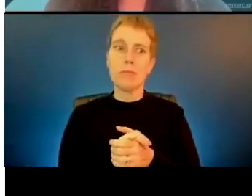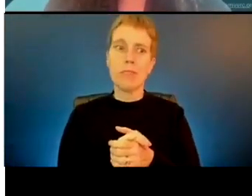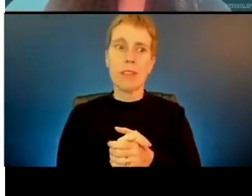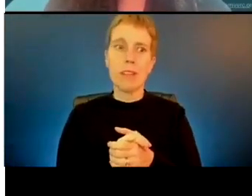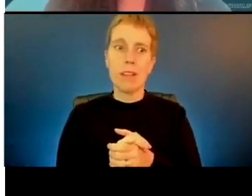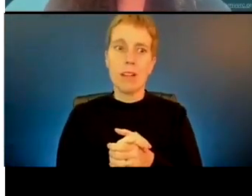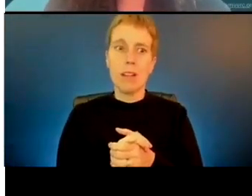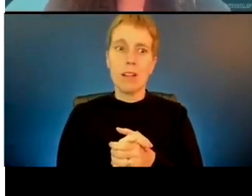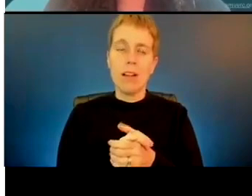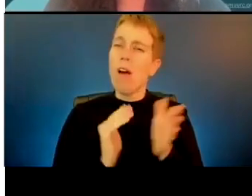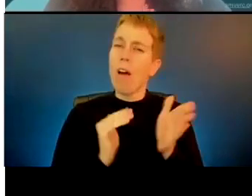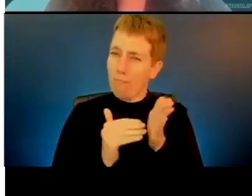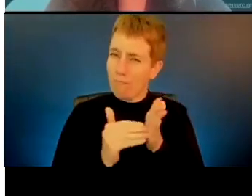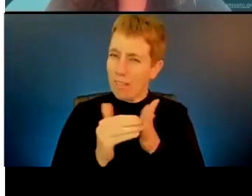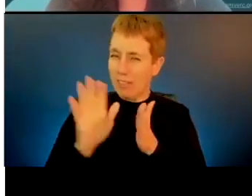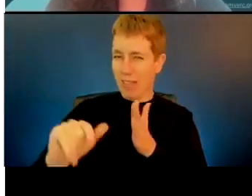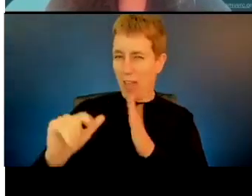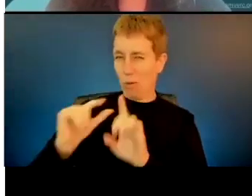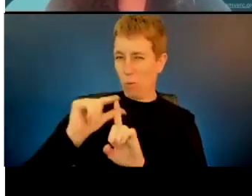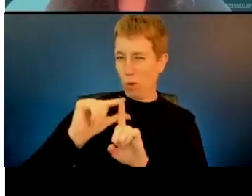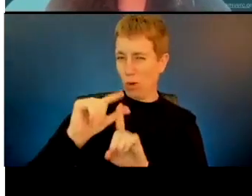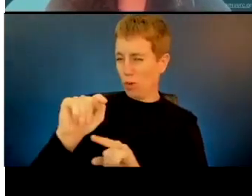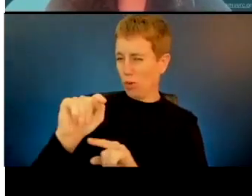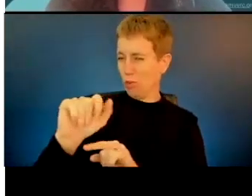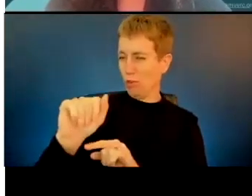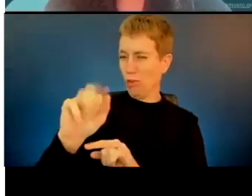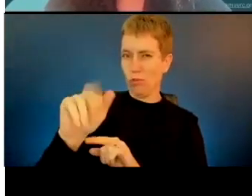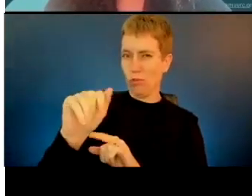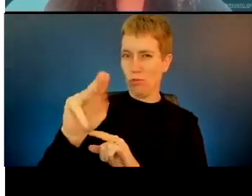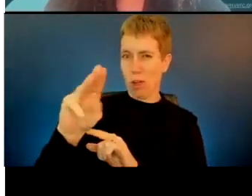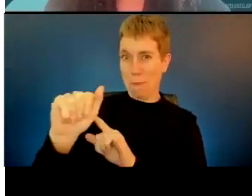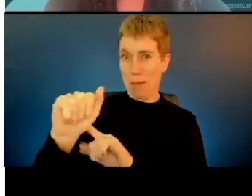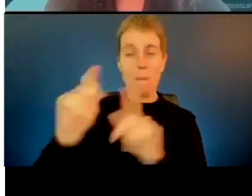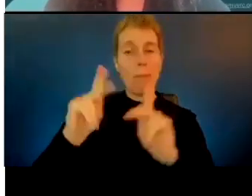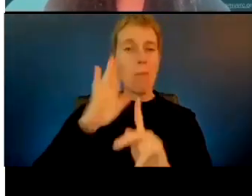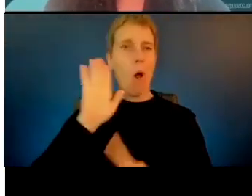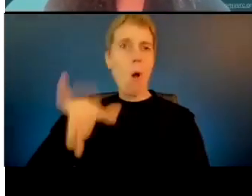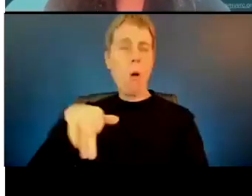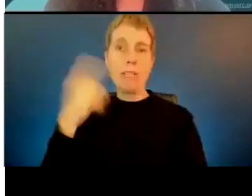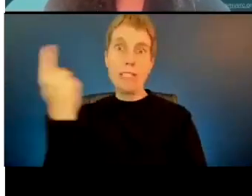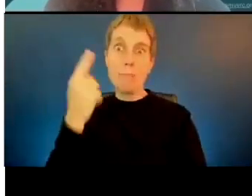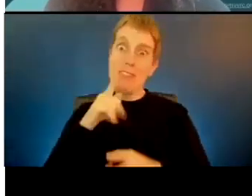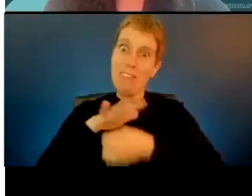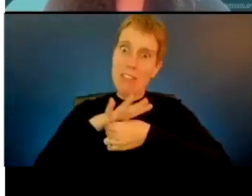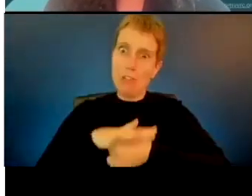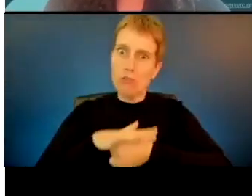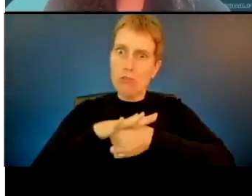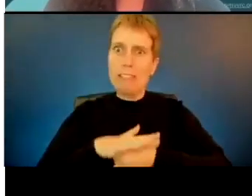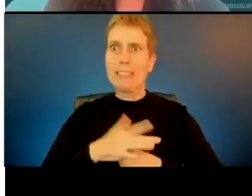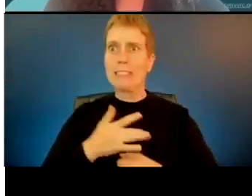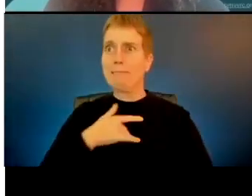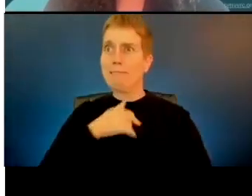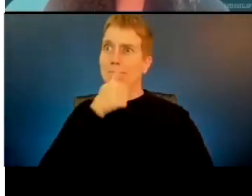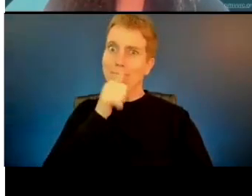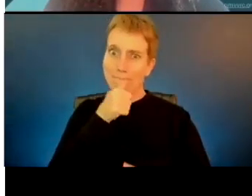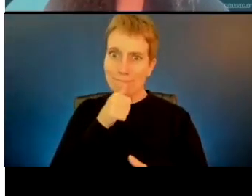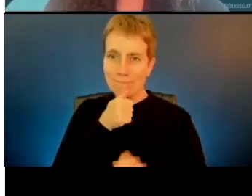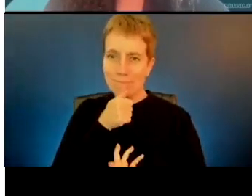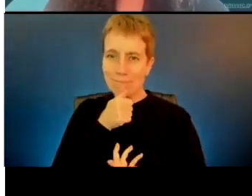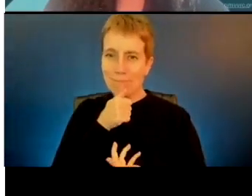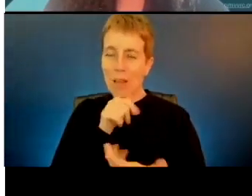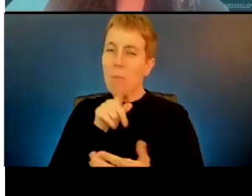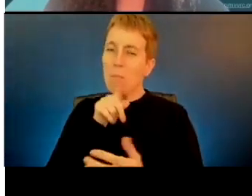Sometimes they can use it to describe distressing things, but it may not necessarily rise to the level of a